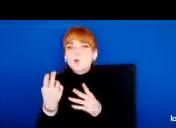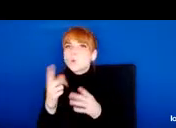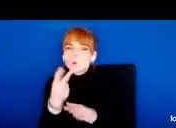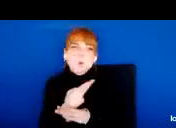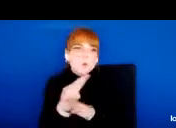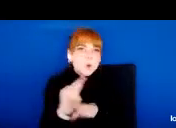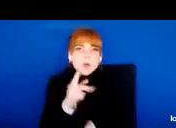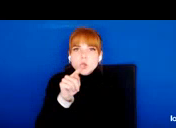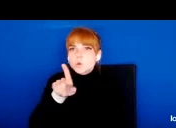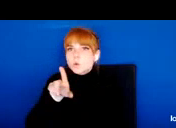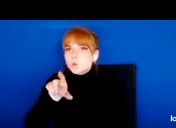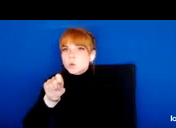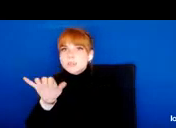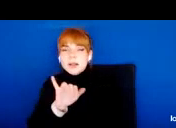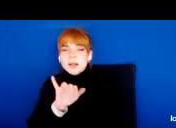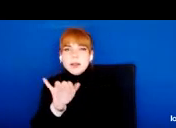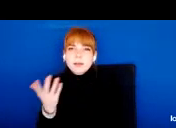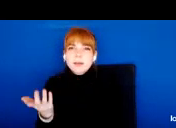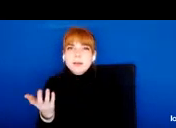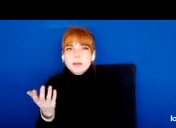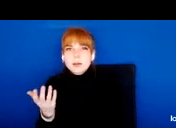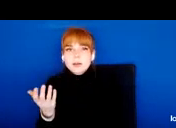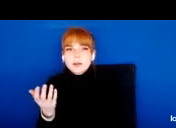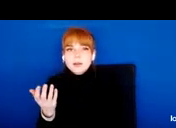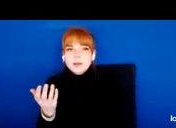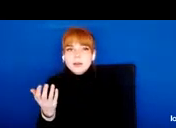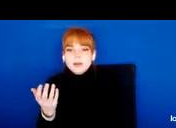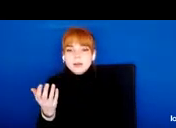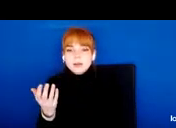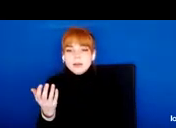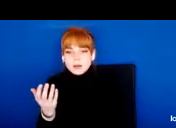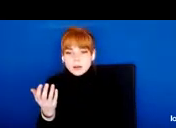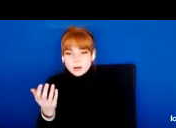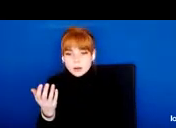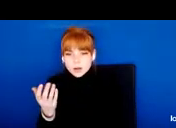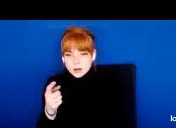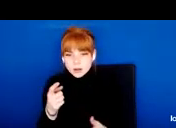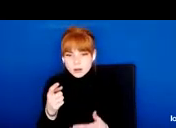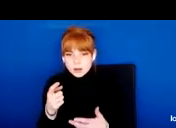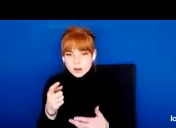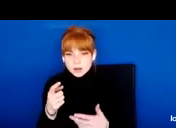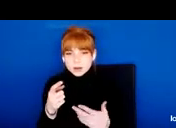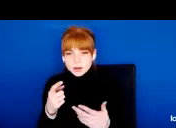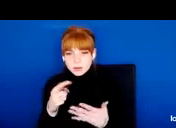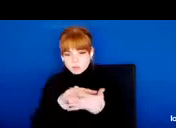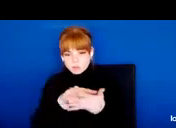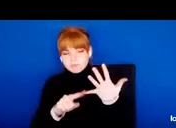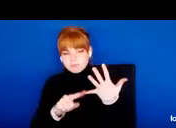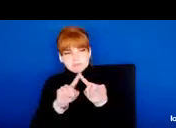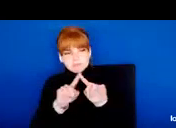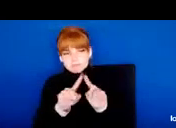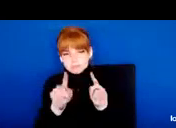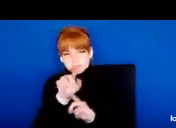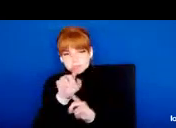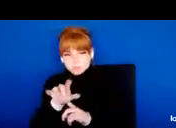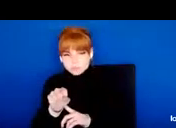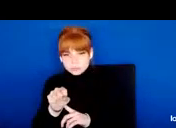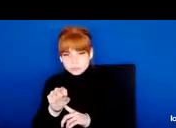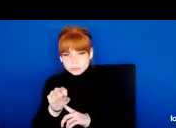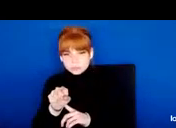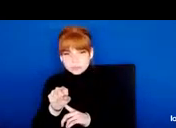or Power BI, and they have to think about, okay, I'm relying on these tools. How do I make sure that I'm ready for